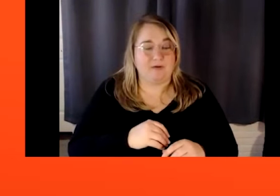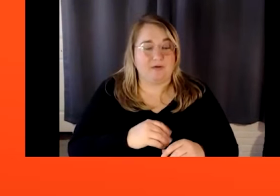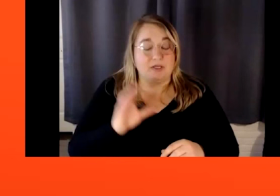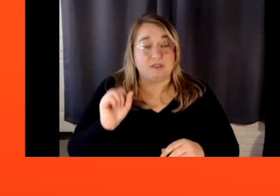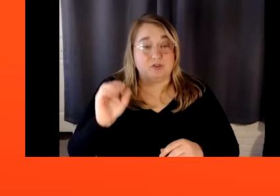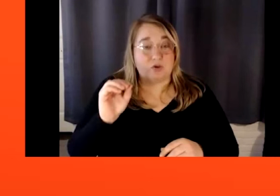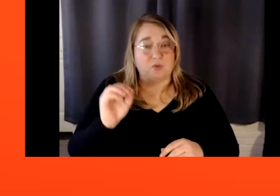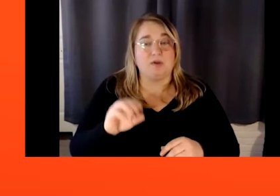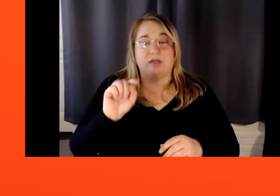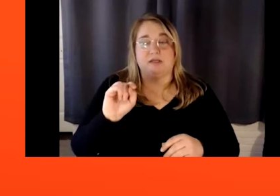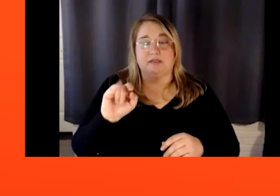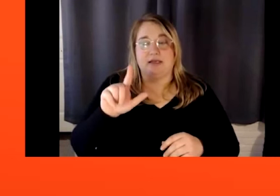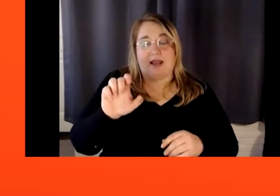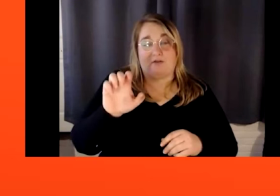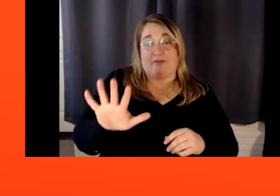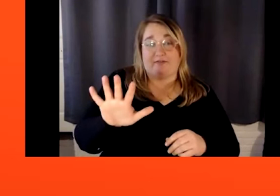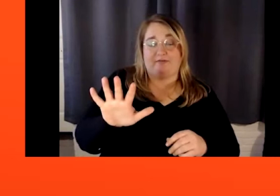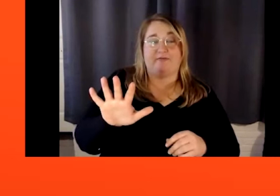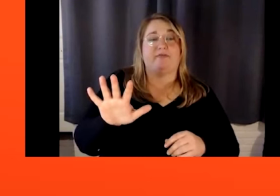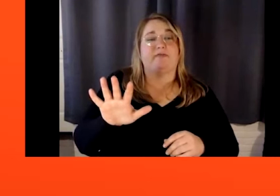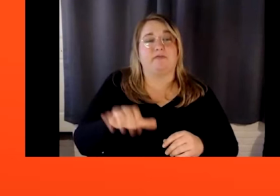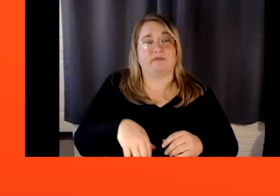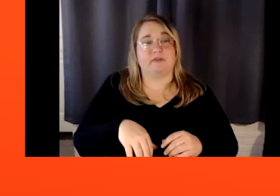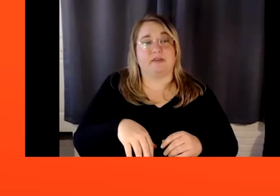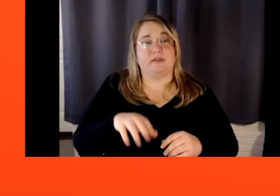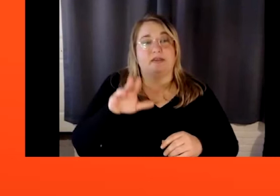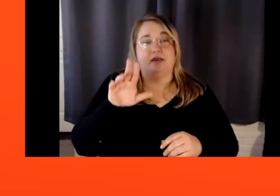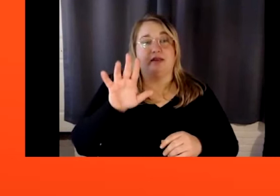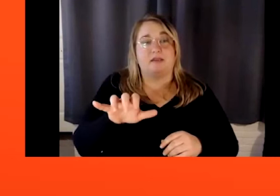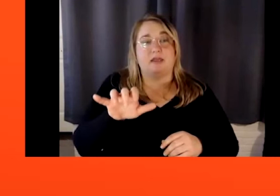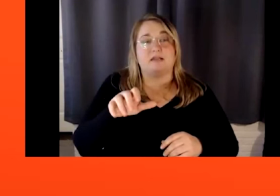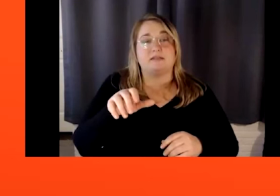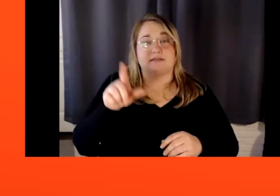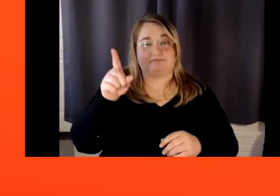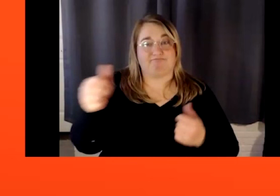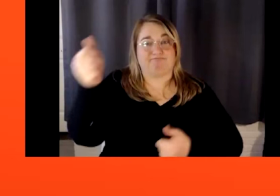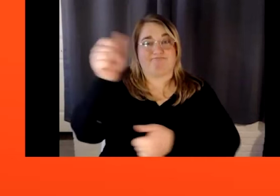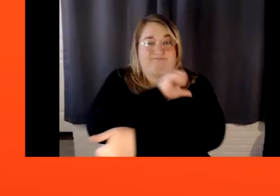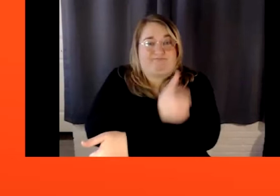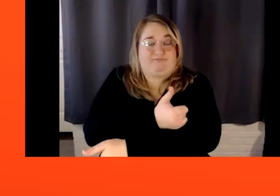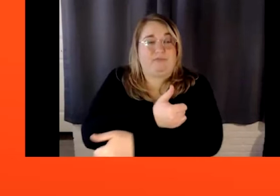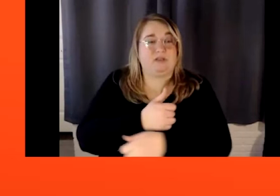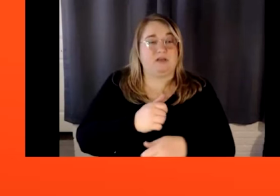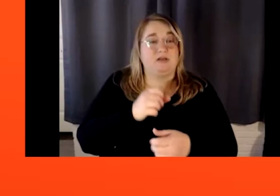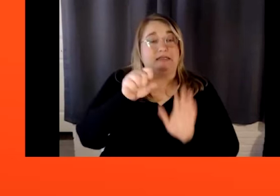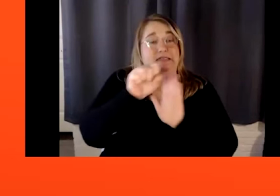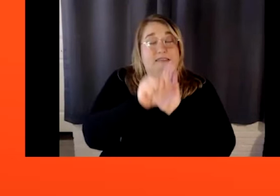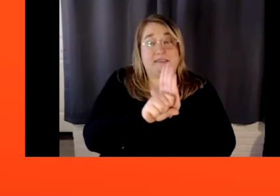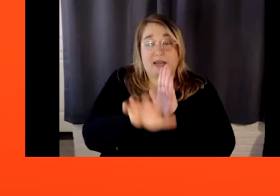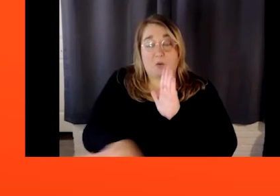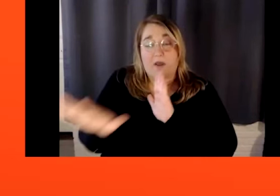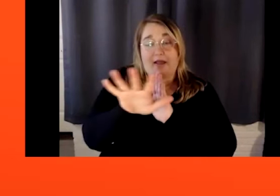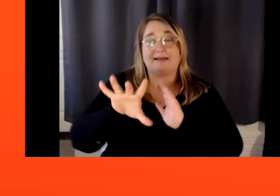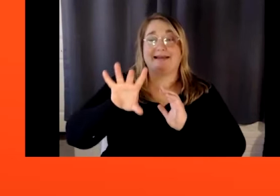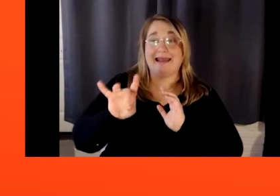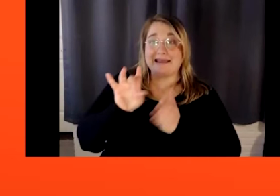Title V. That's by what authority? There is a statewide 8-college pilot